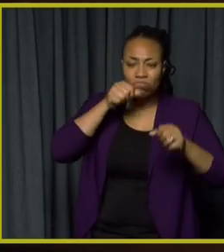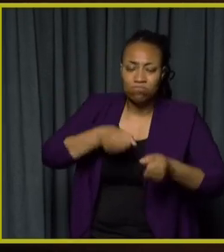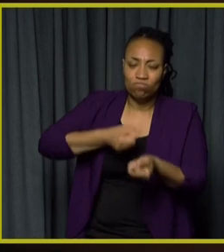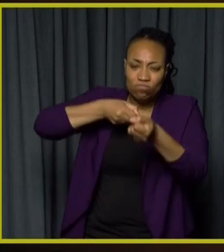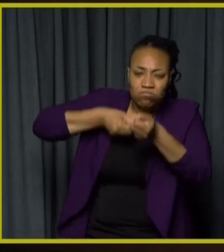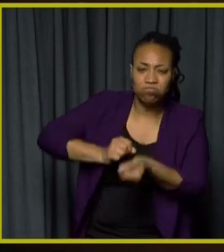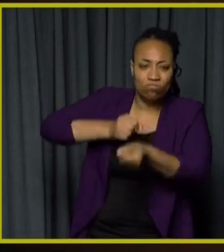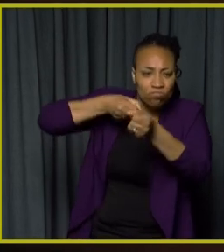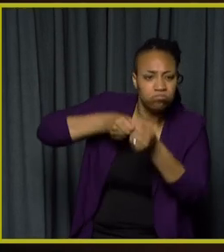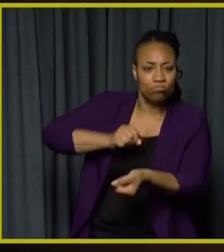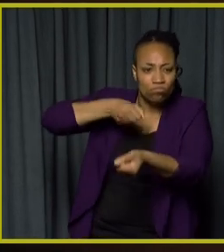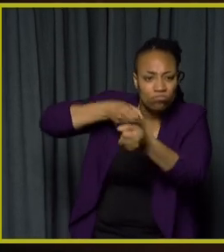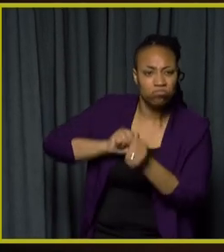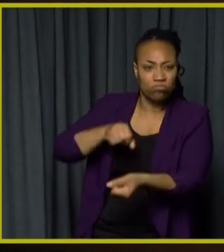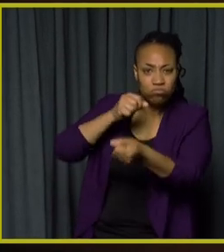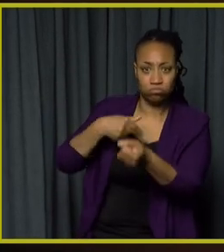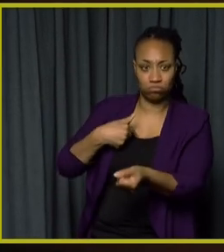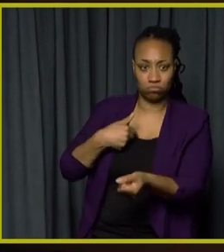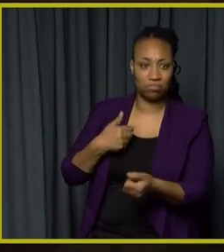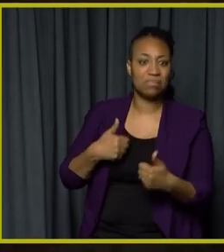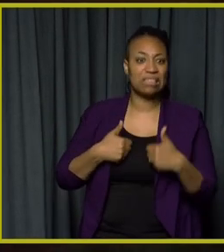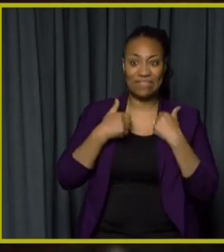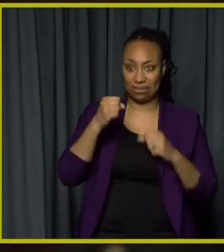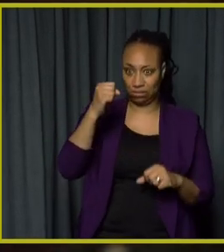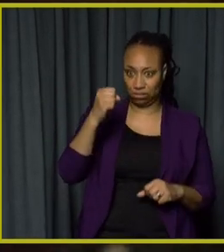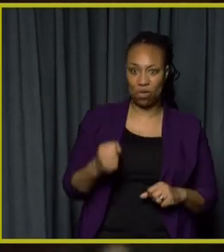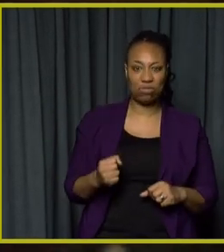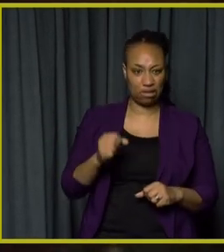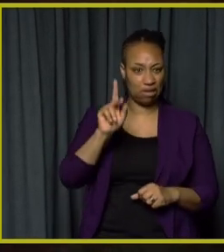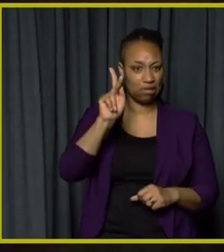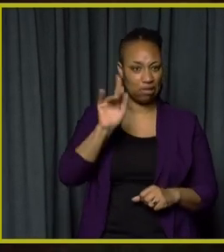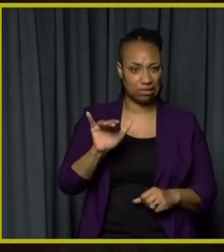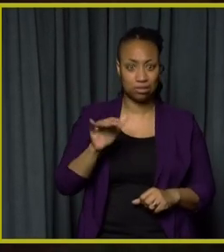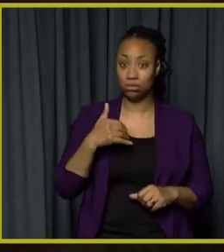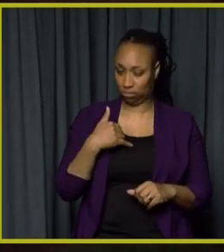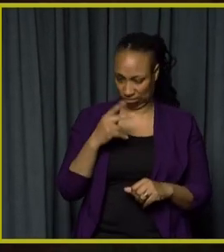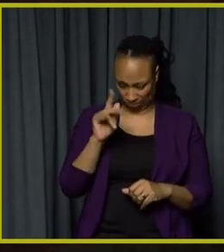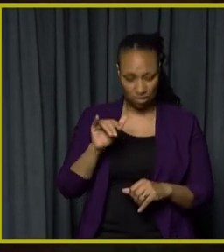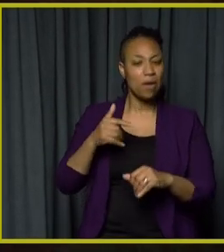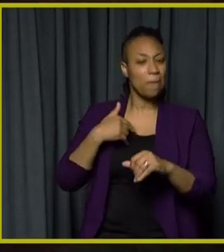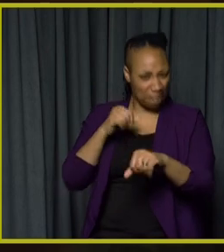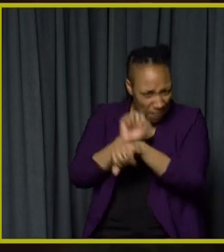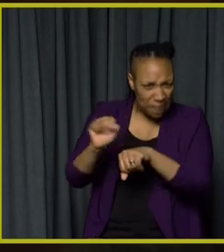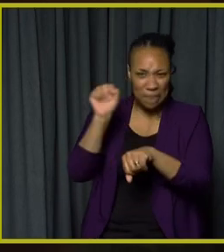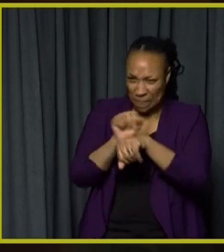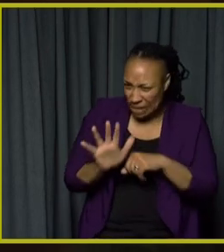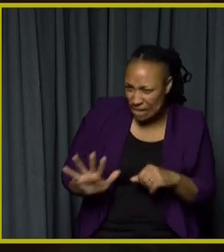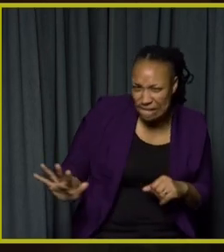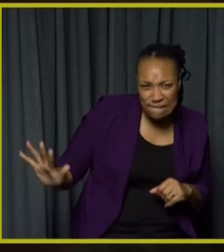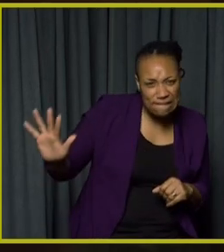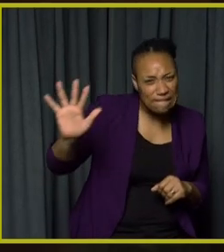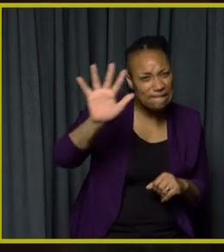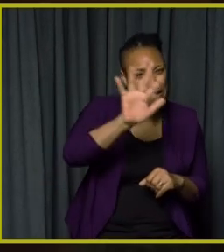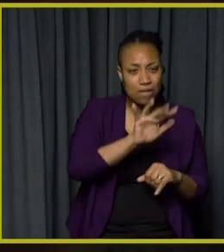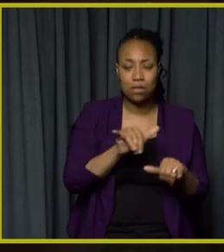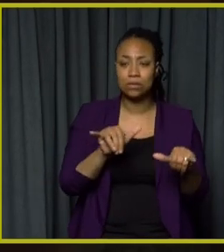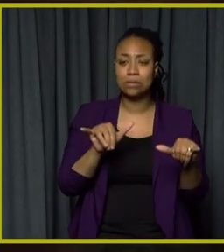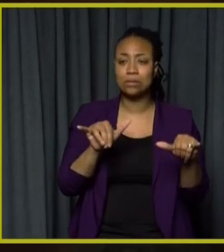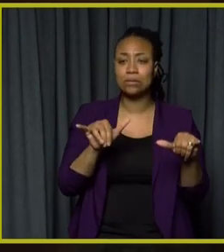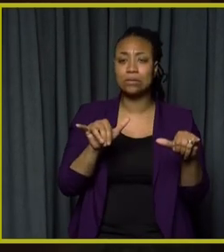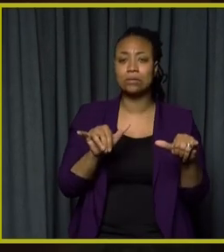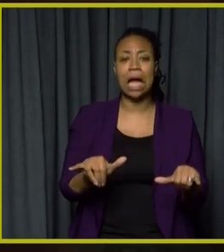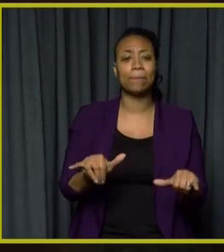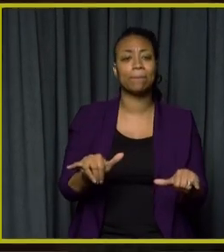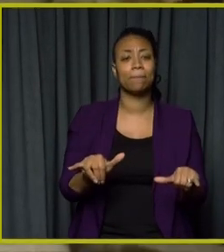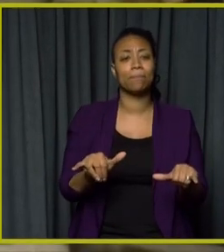southeastern Kentucky, it's rough at the face. In that area, hasn't gotten better. It's worse today than it's